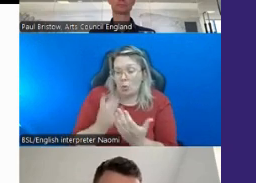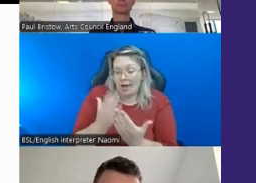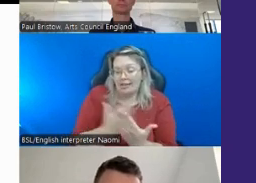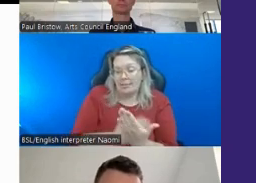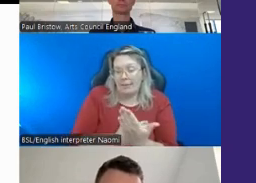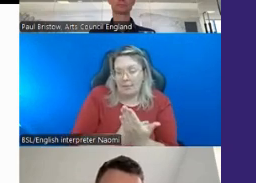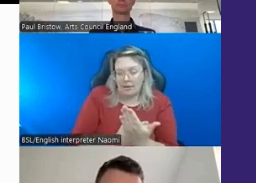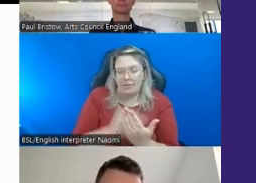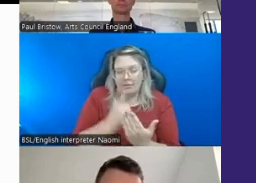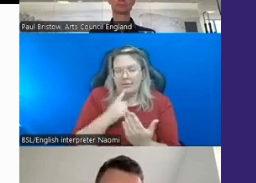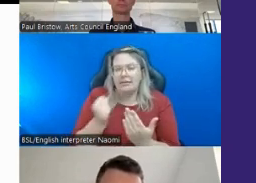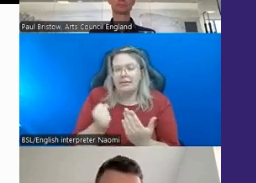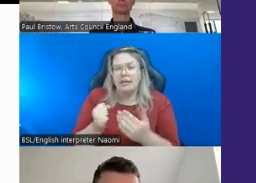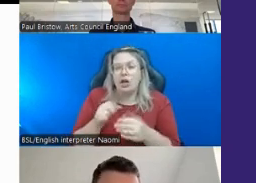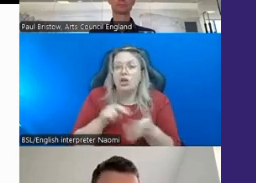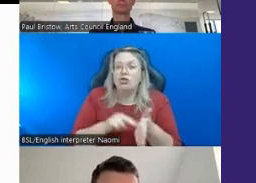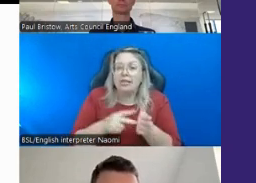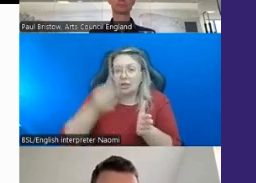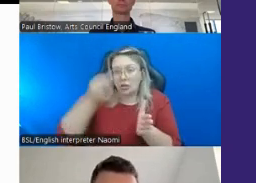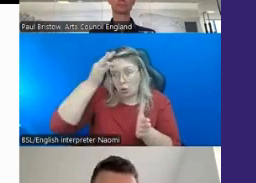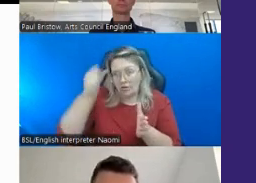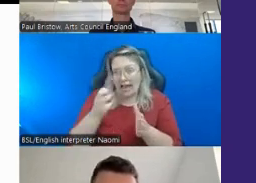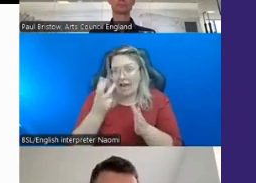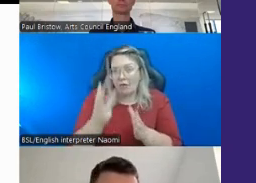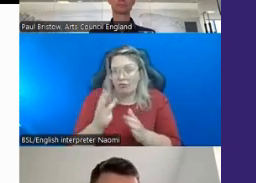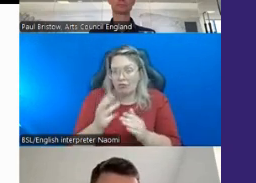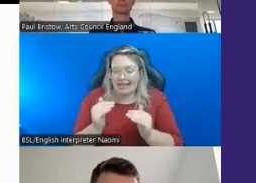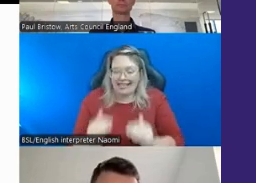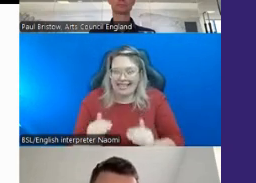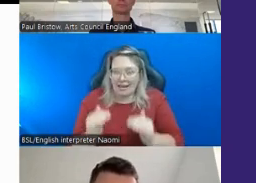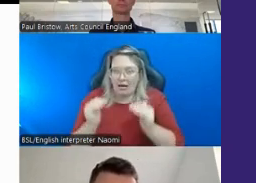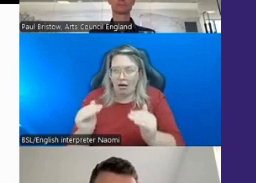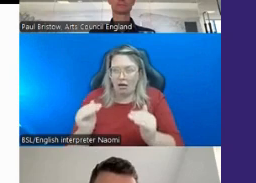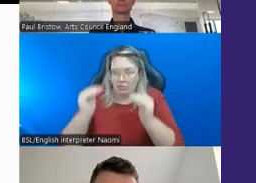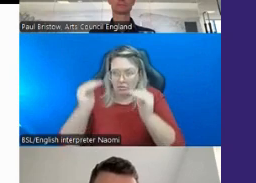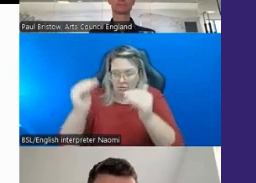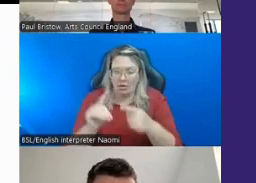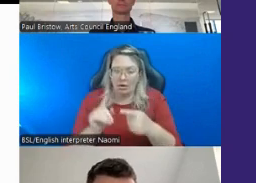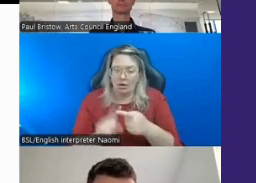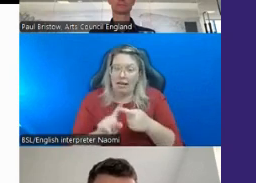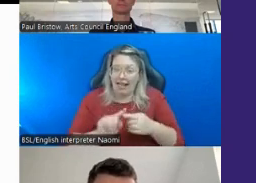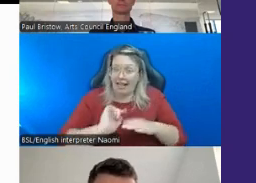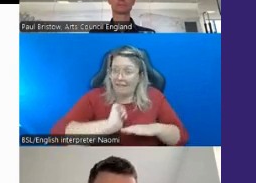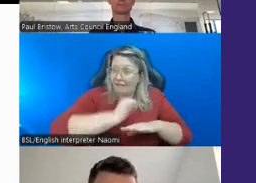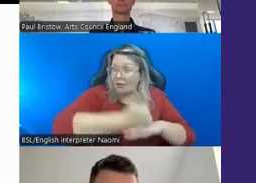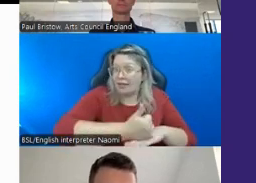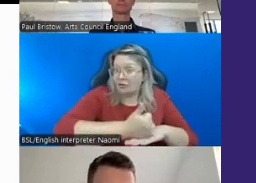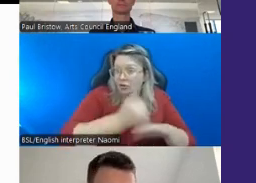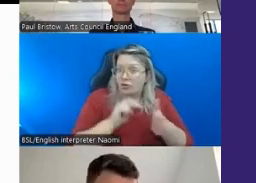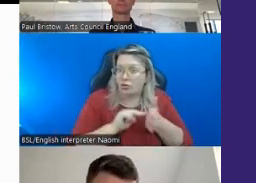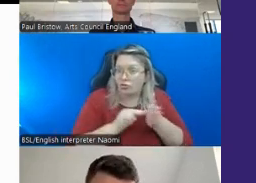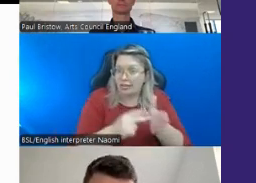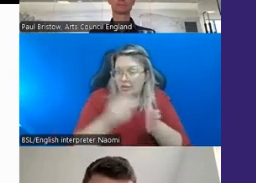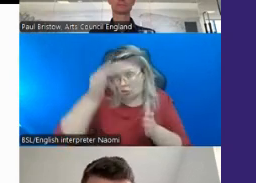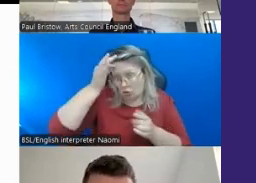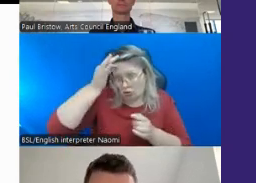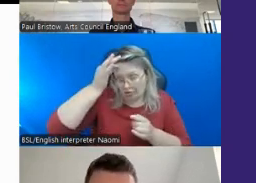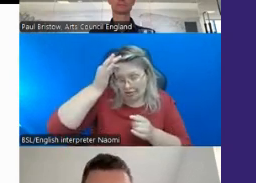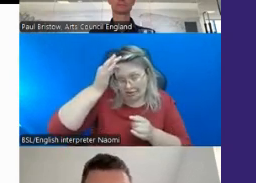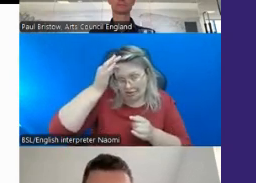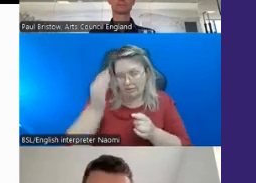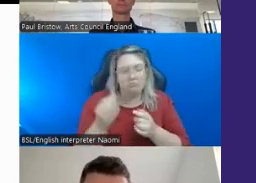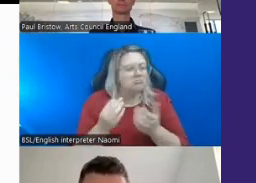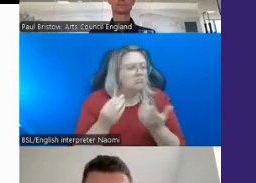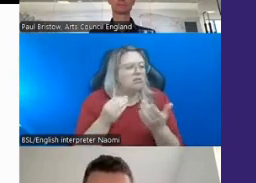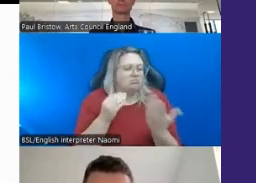of those strategic authorities. So one is a foundation strategic authority. So that would be, in theory, on